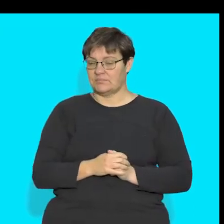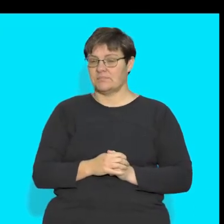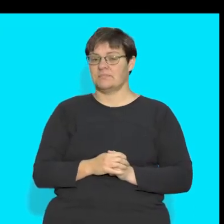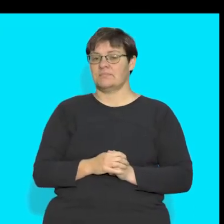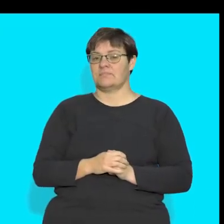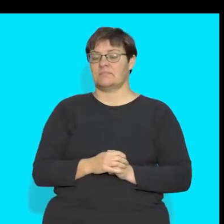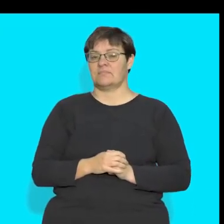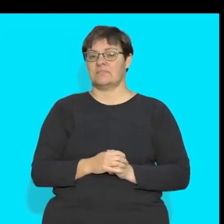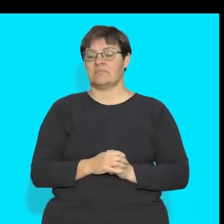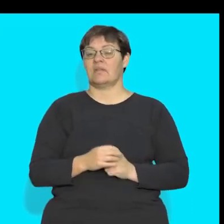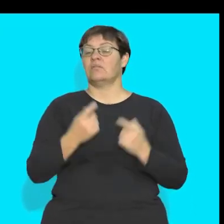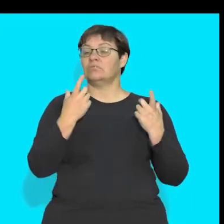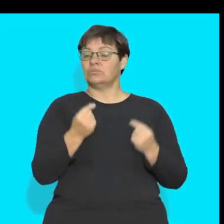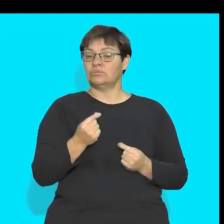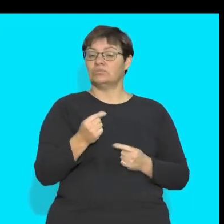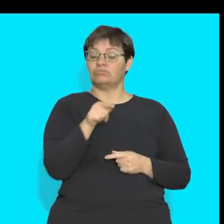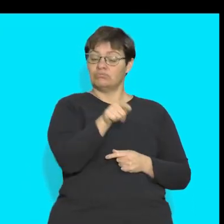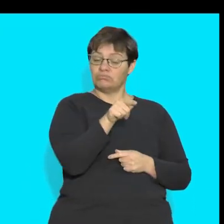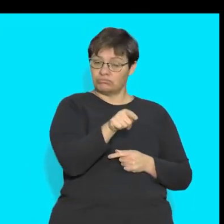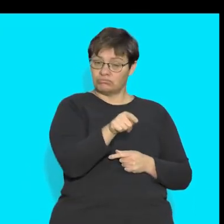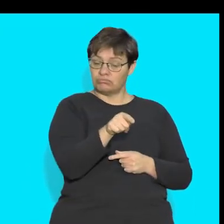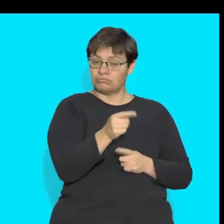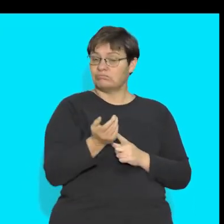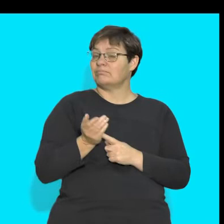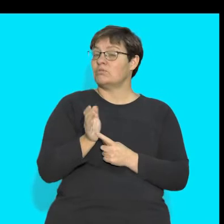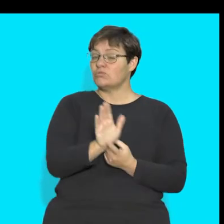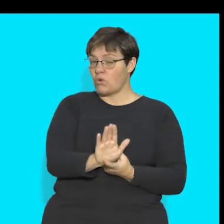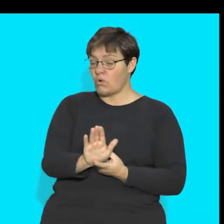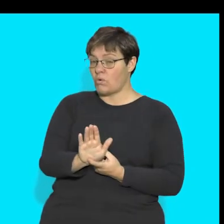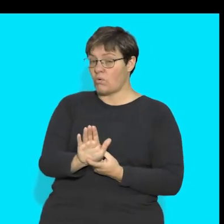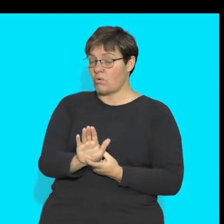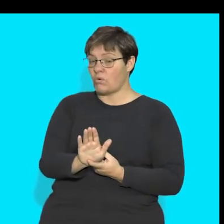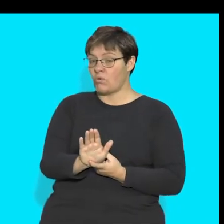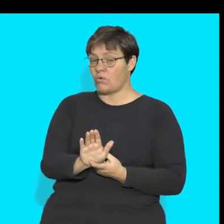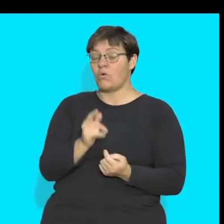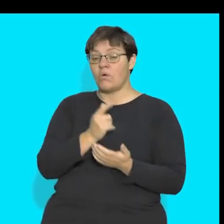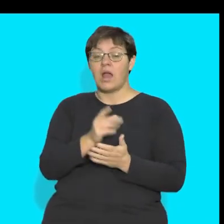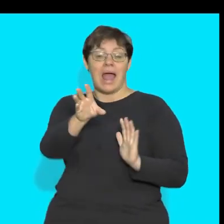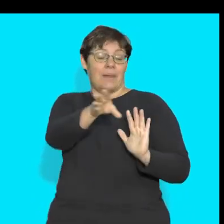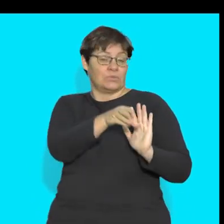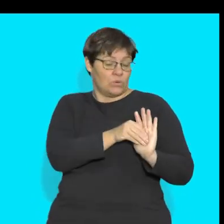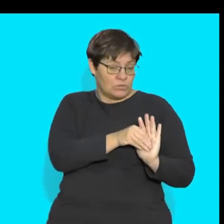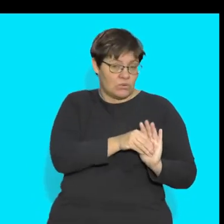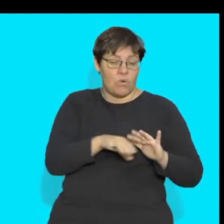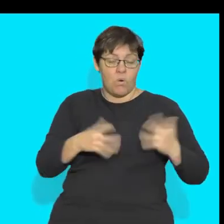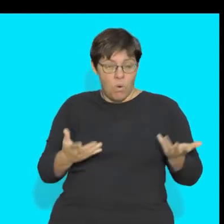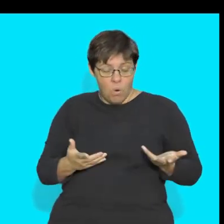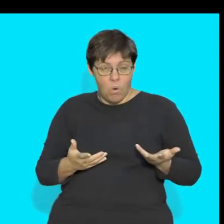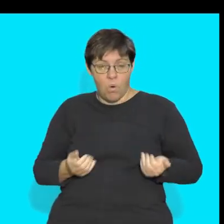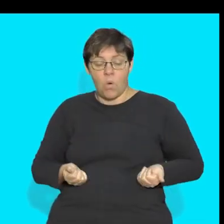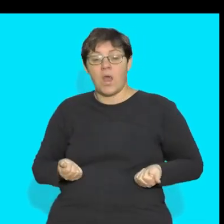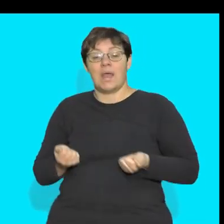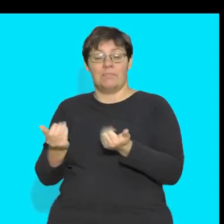Right. Do the transitions indicated in the diagram lead to absorption or